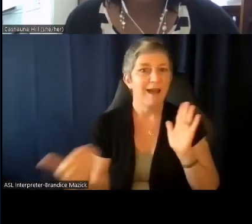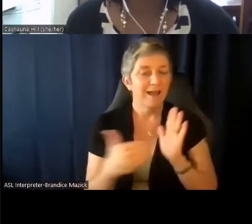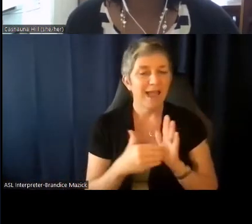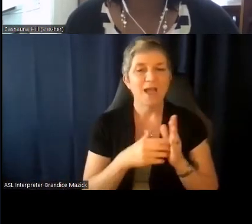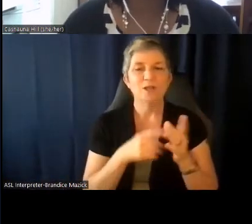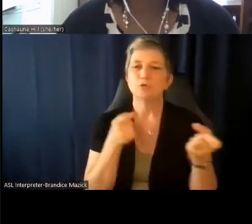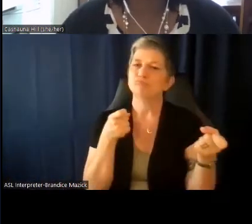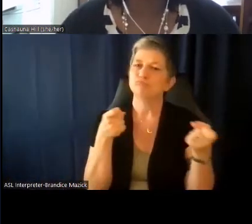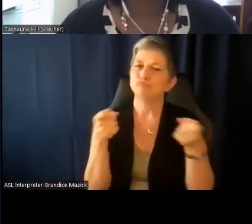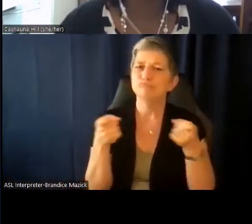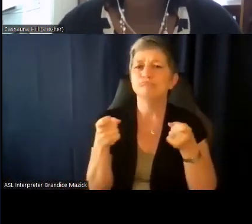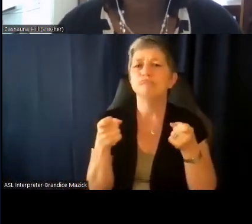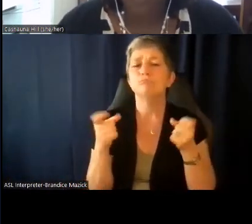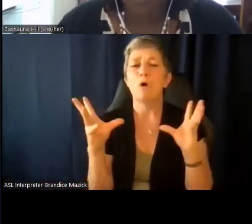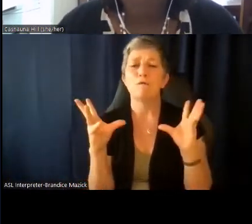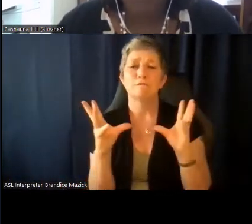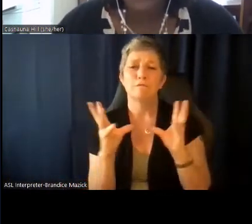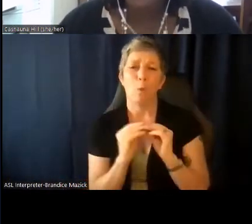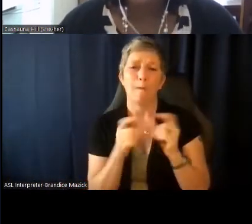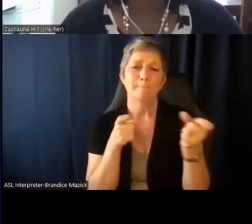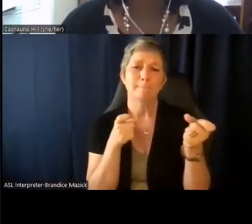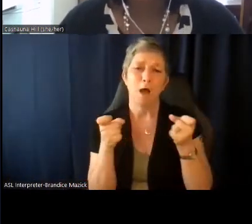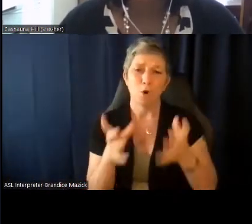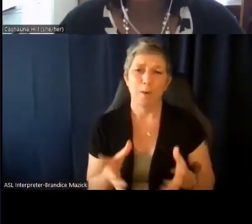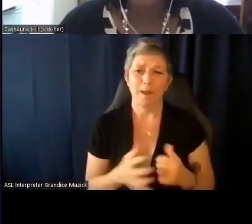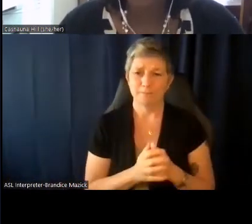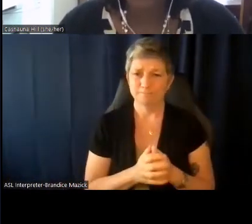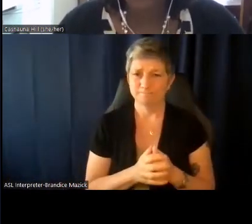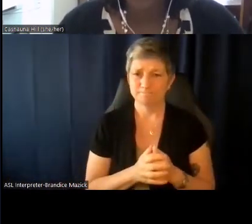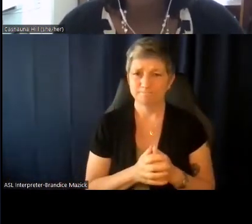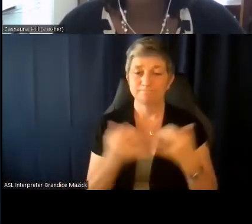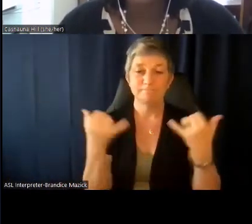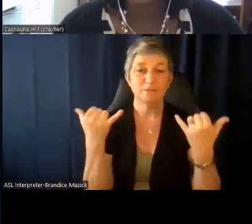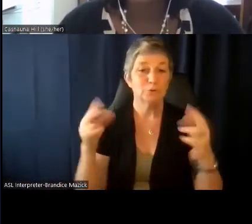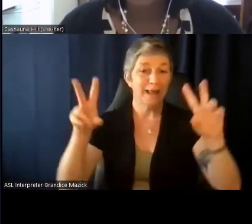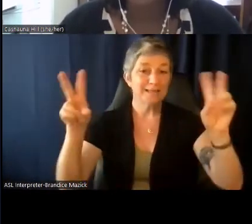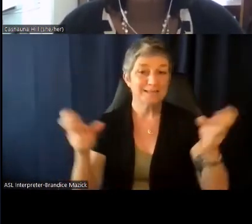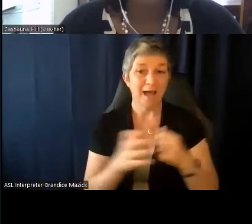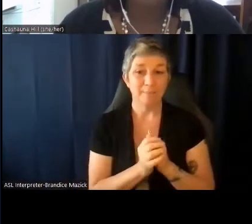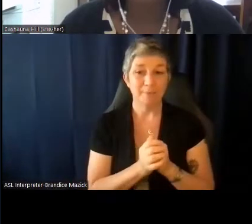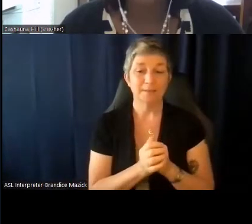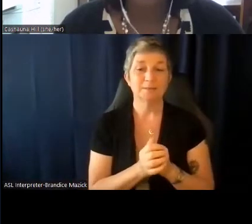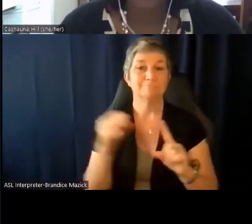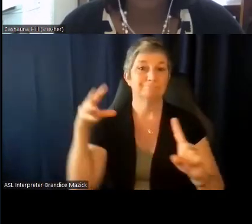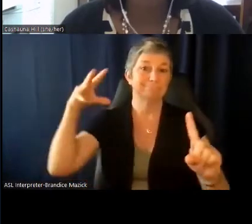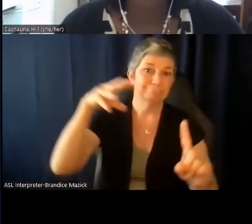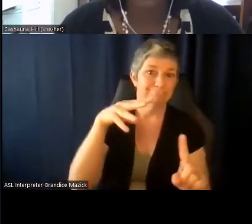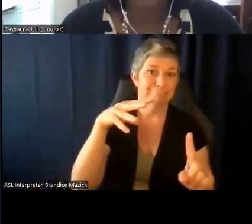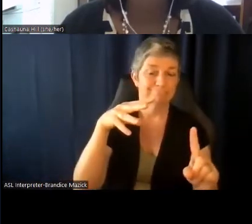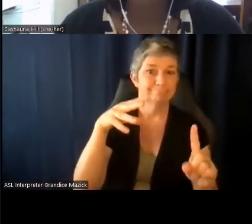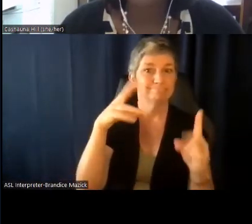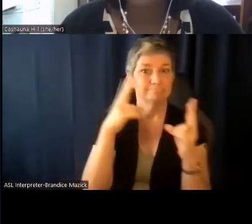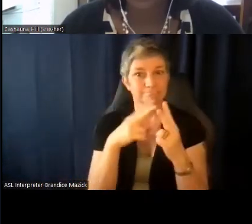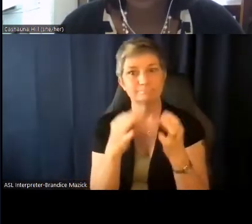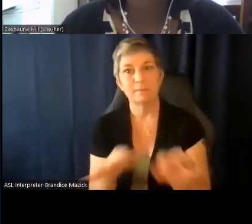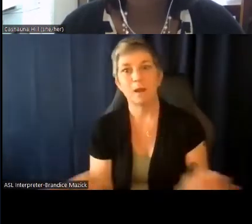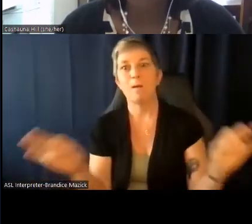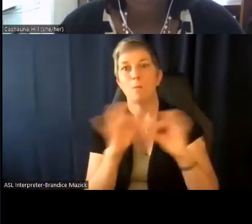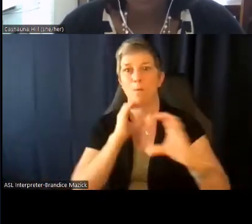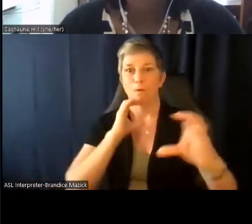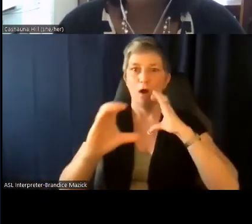serve as forum moderator. Today's topic brings light to a very important